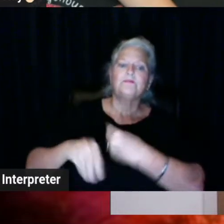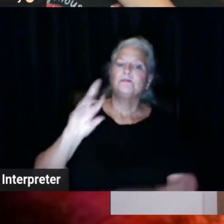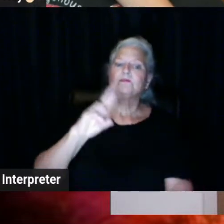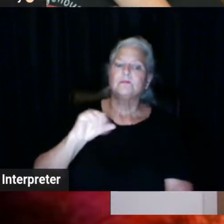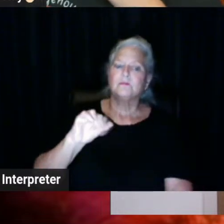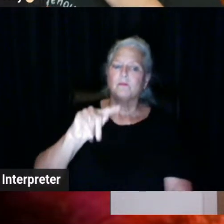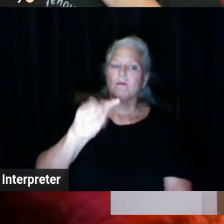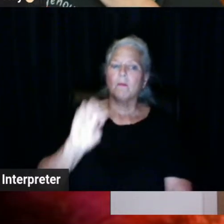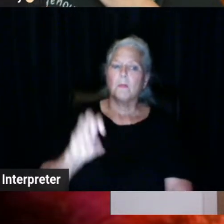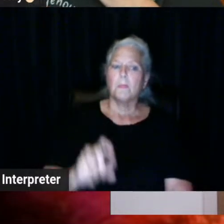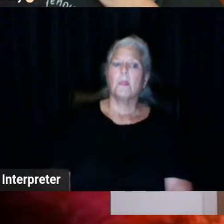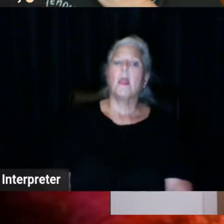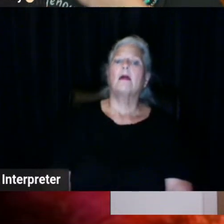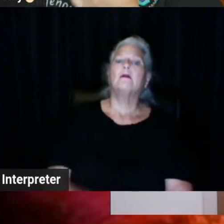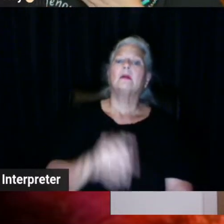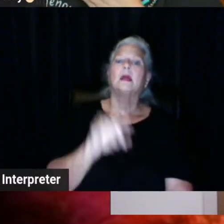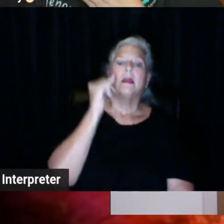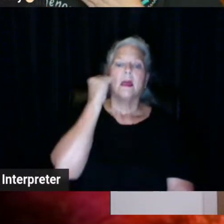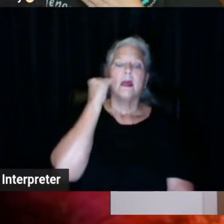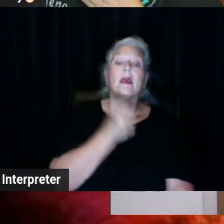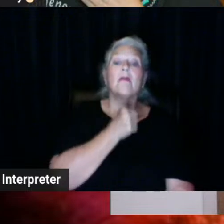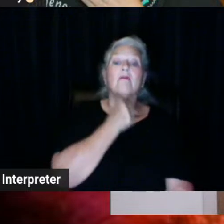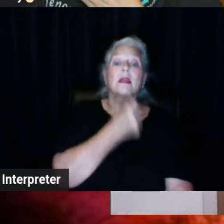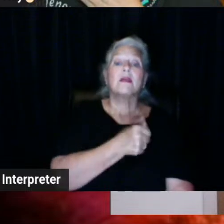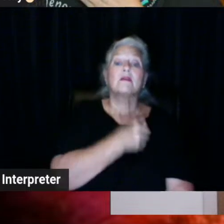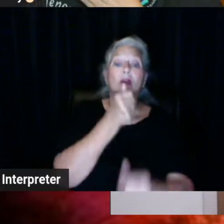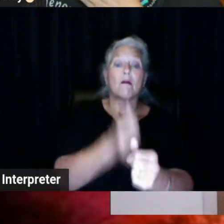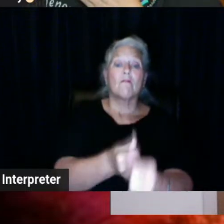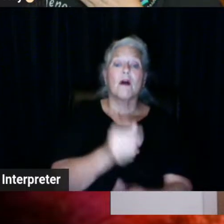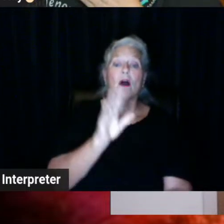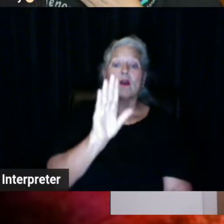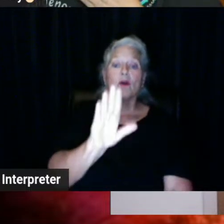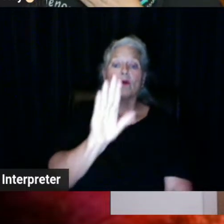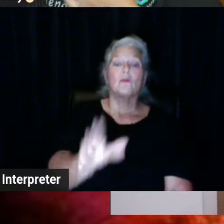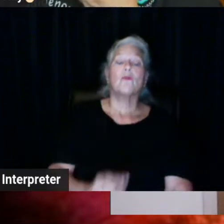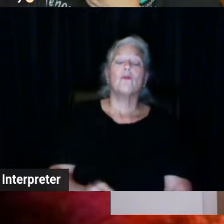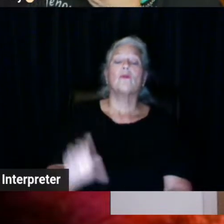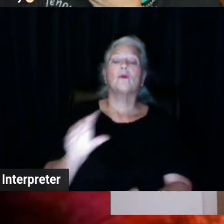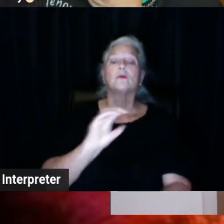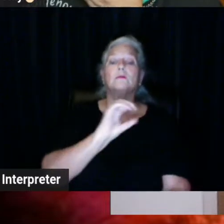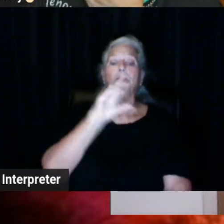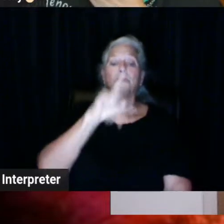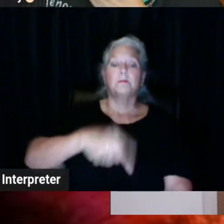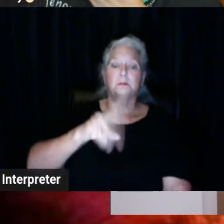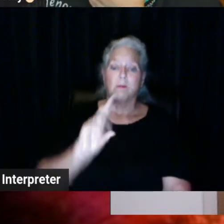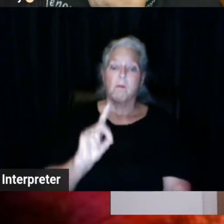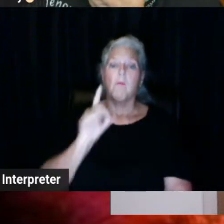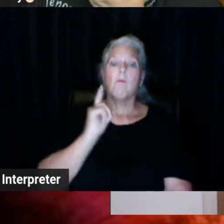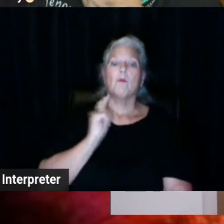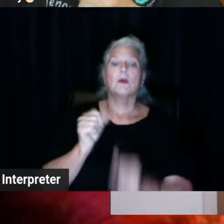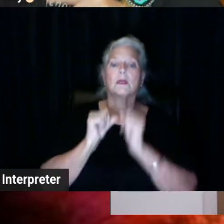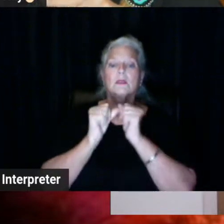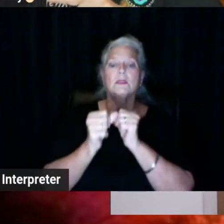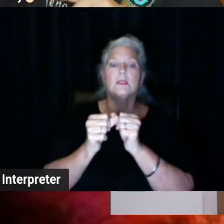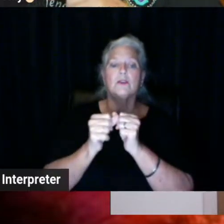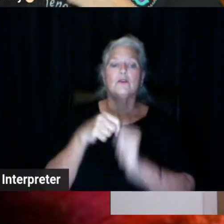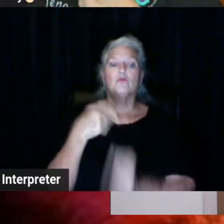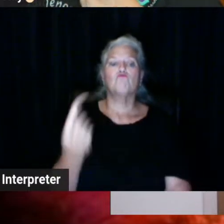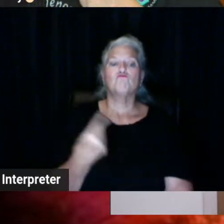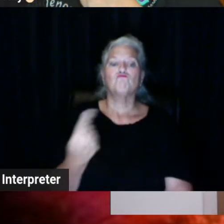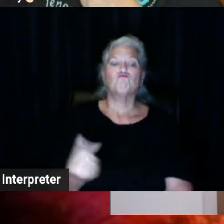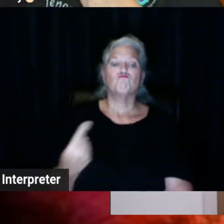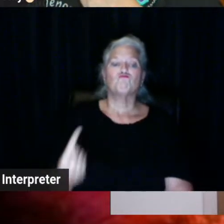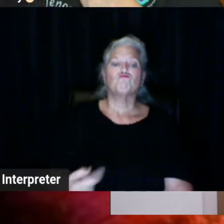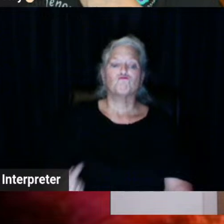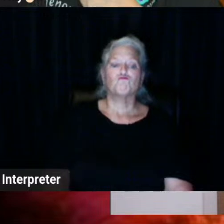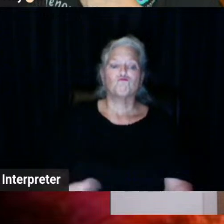If unchecked, your organization will continue on a downward spiral. In the John O'Keefe murder trial, we learned